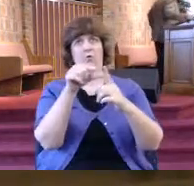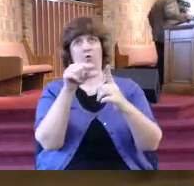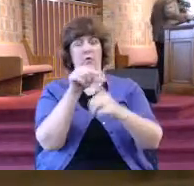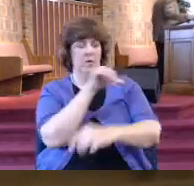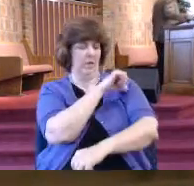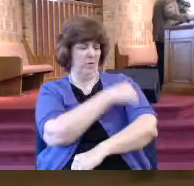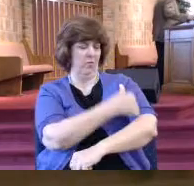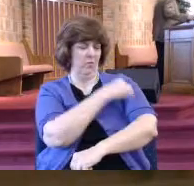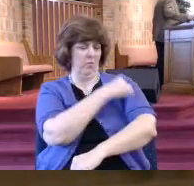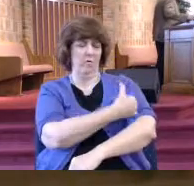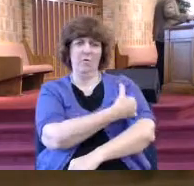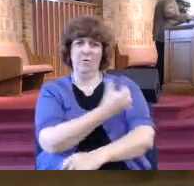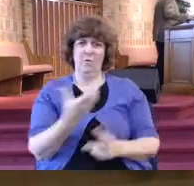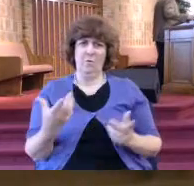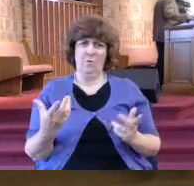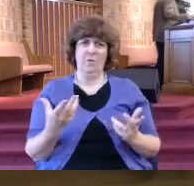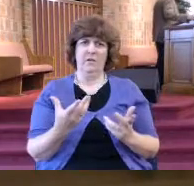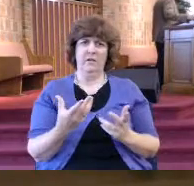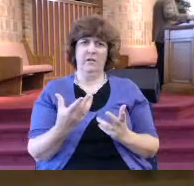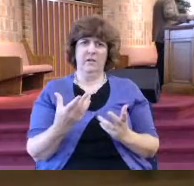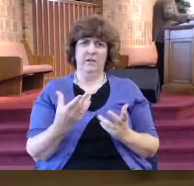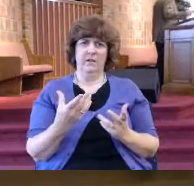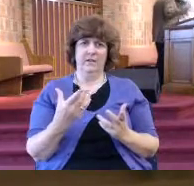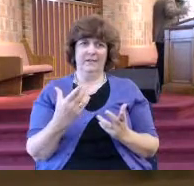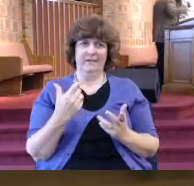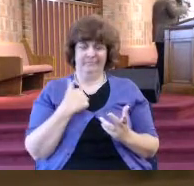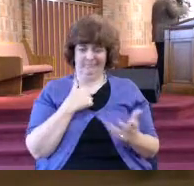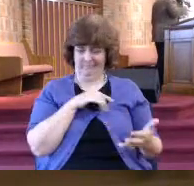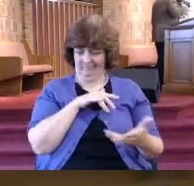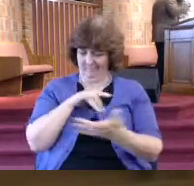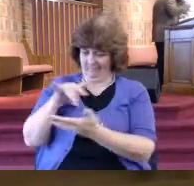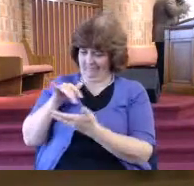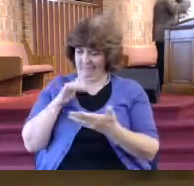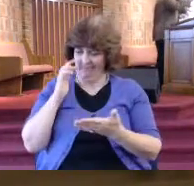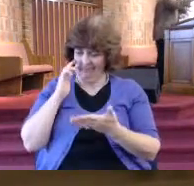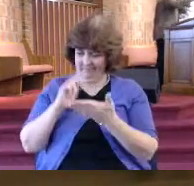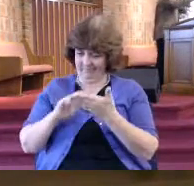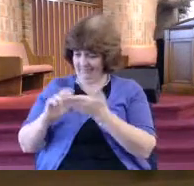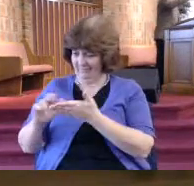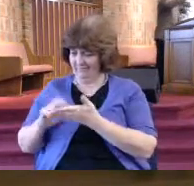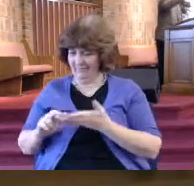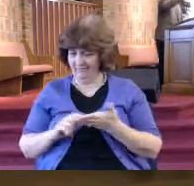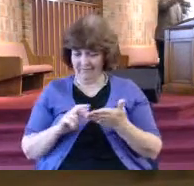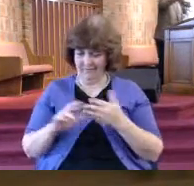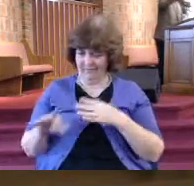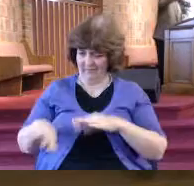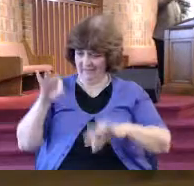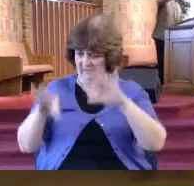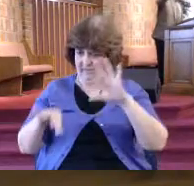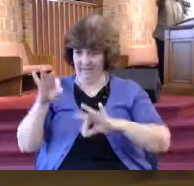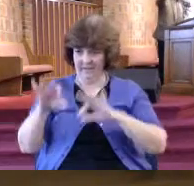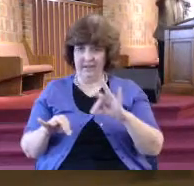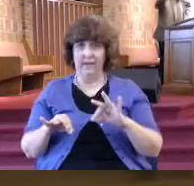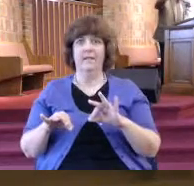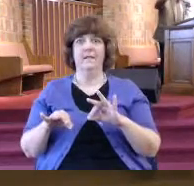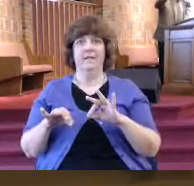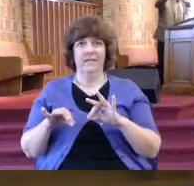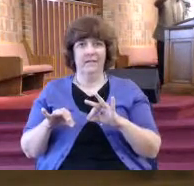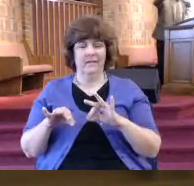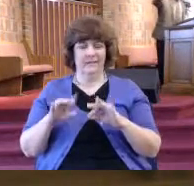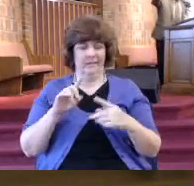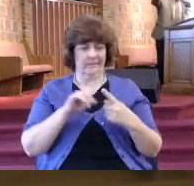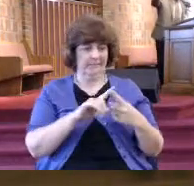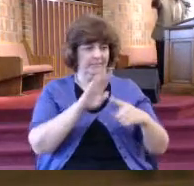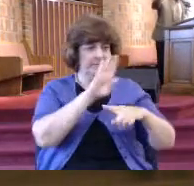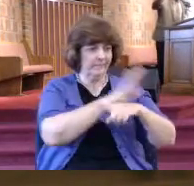In doing a little research, it is interesting how many different areas of business,